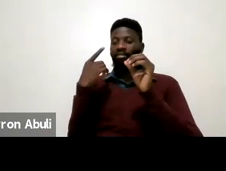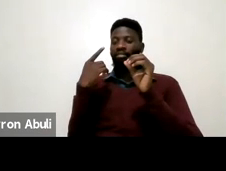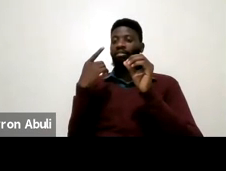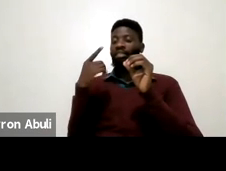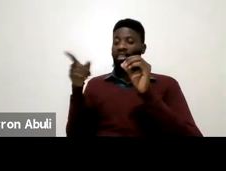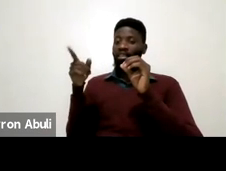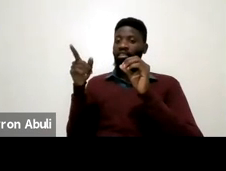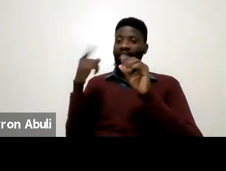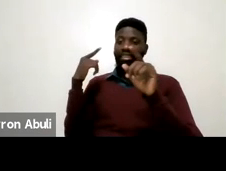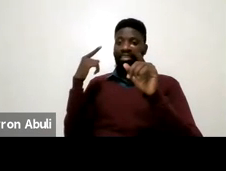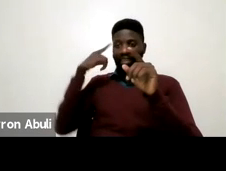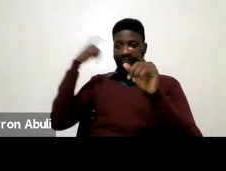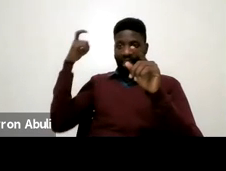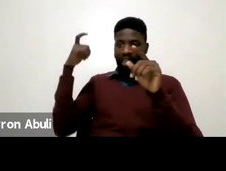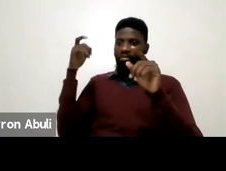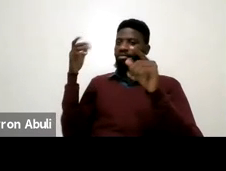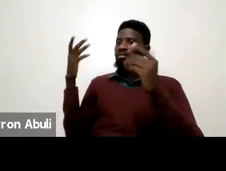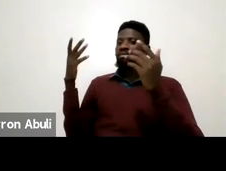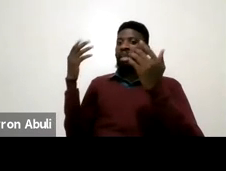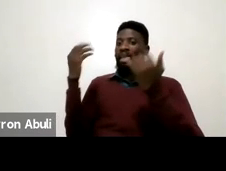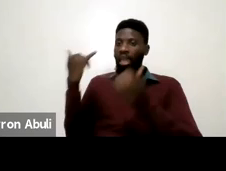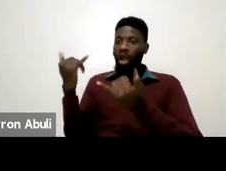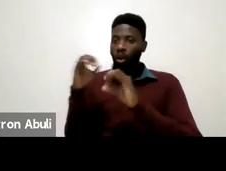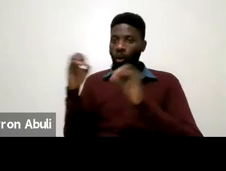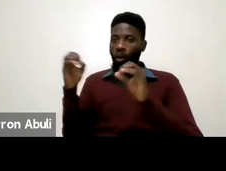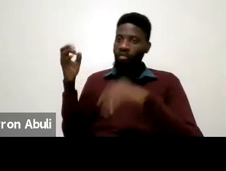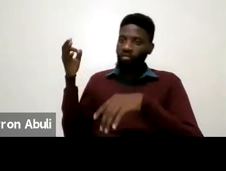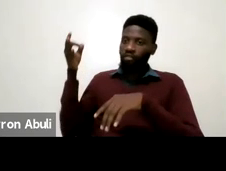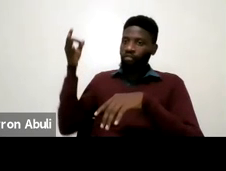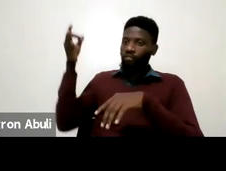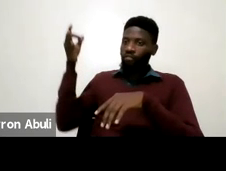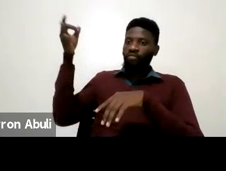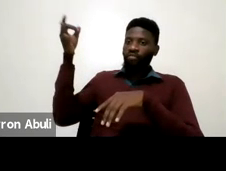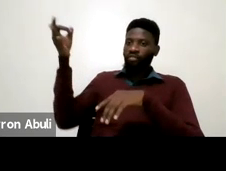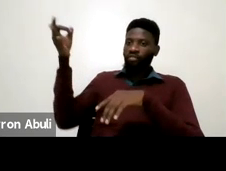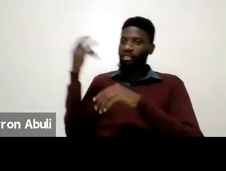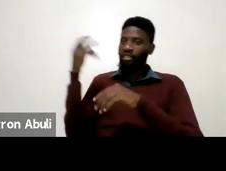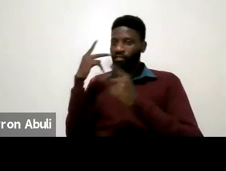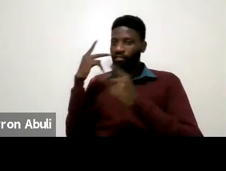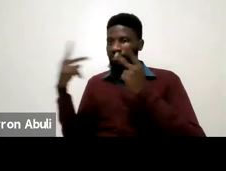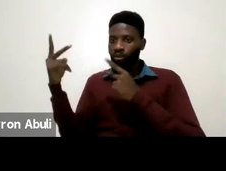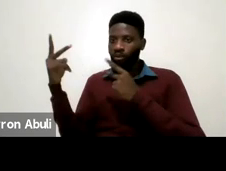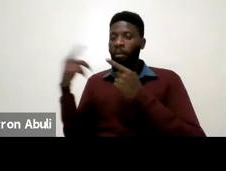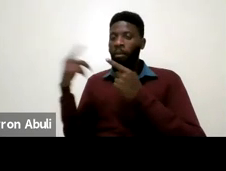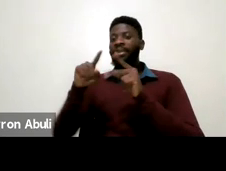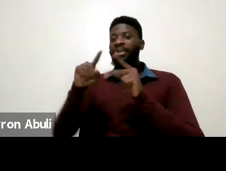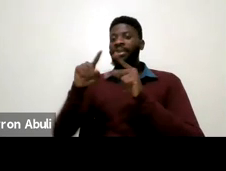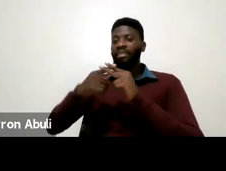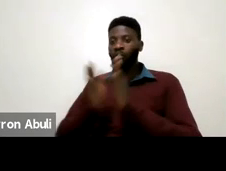is ahead of you because you cannot see it at the moment. But there's a lot of, it starts with